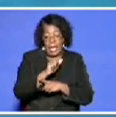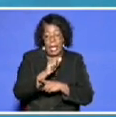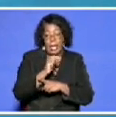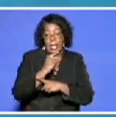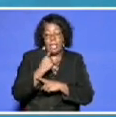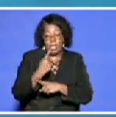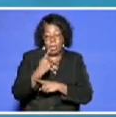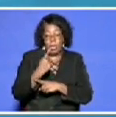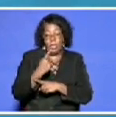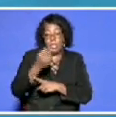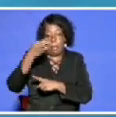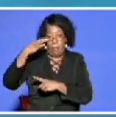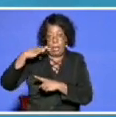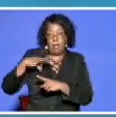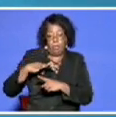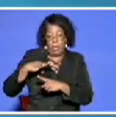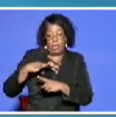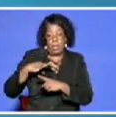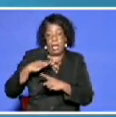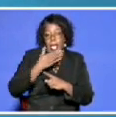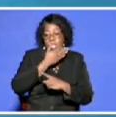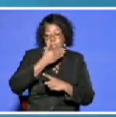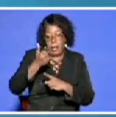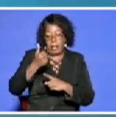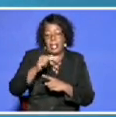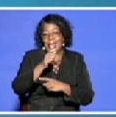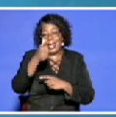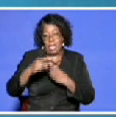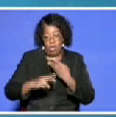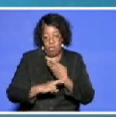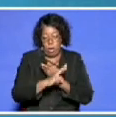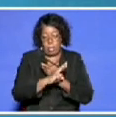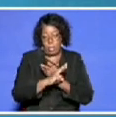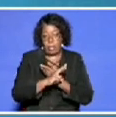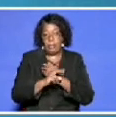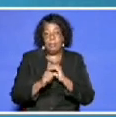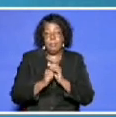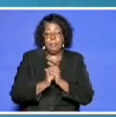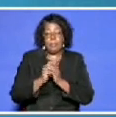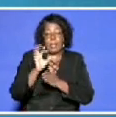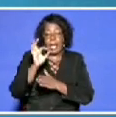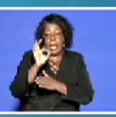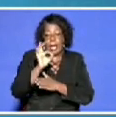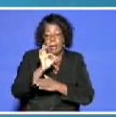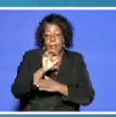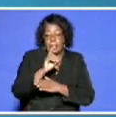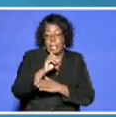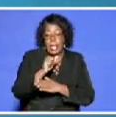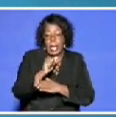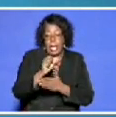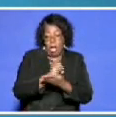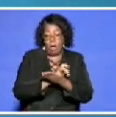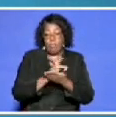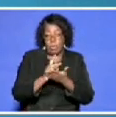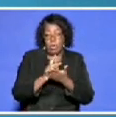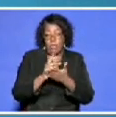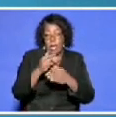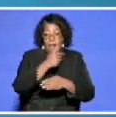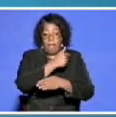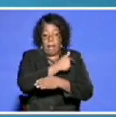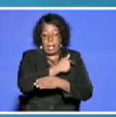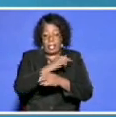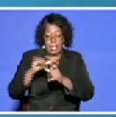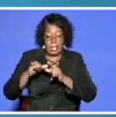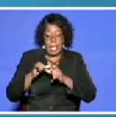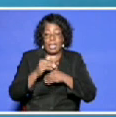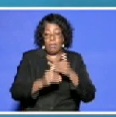of a product outweigh any risks. In its statement, the FDA says FDA-approved vaccines undergo the agency's standard process